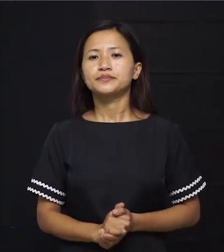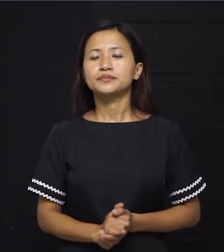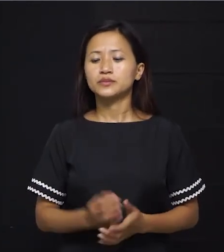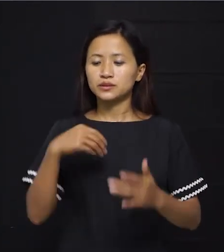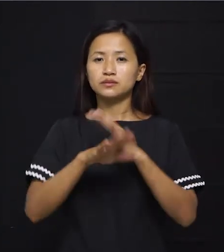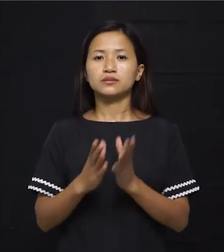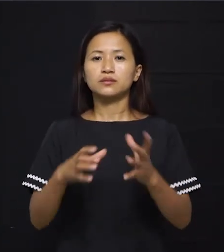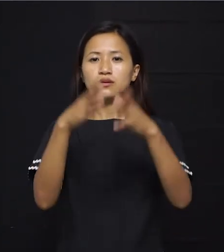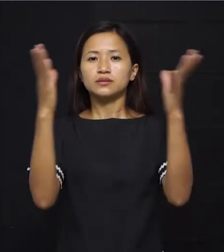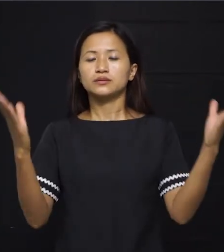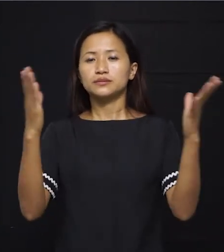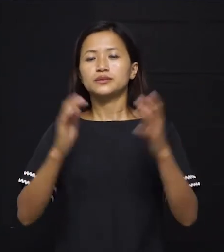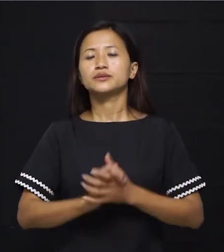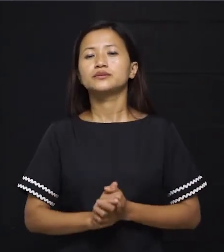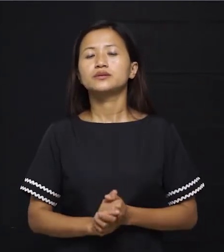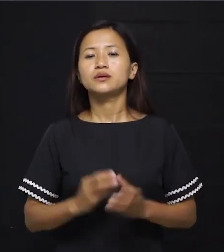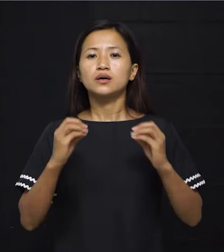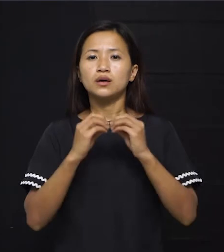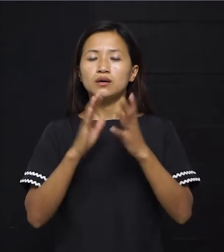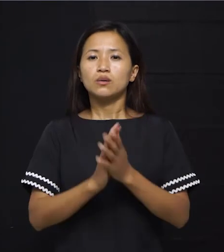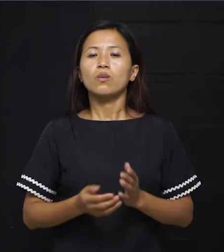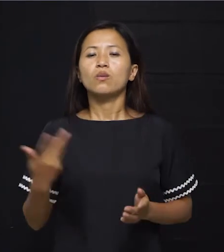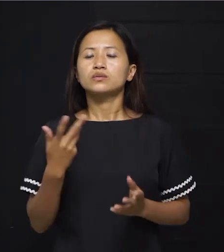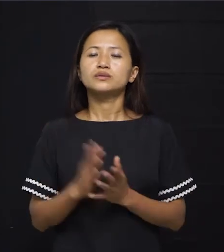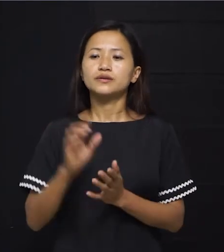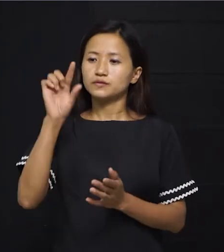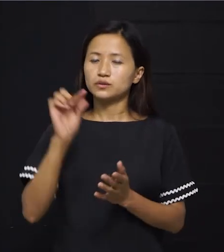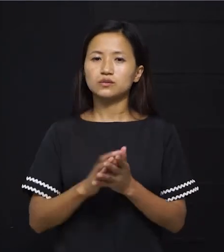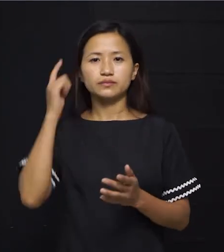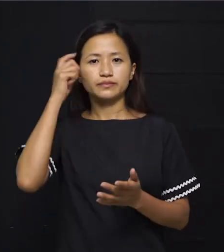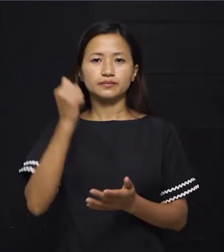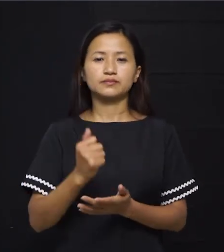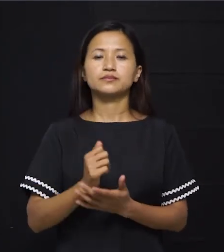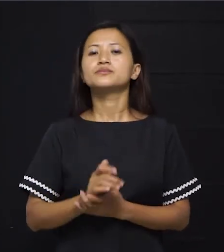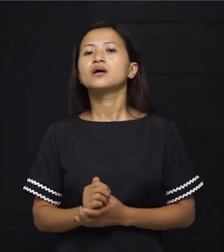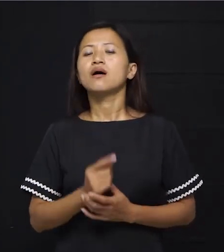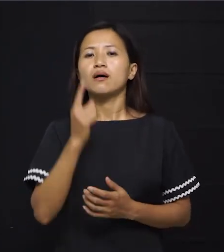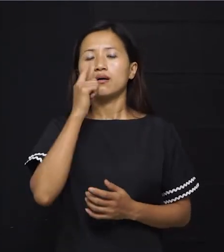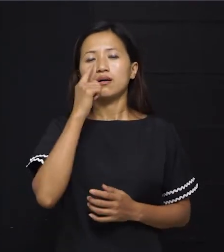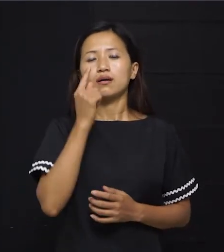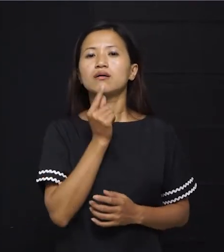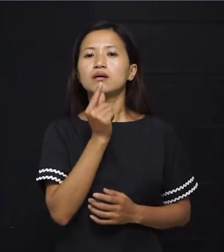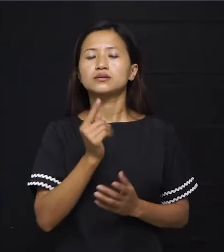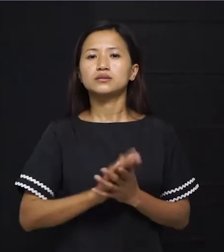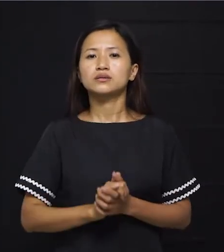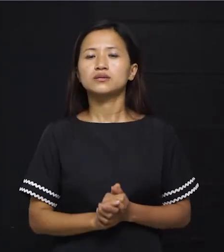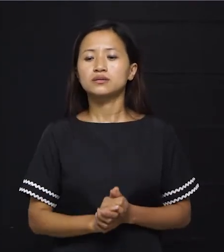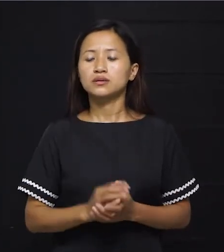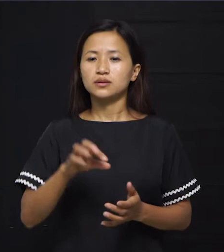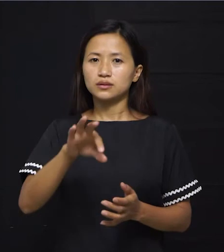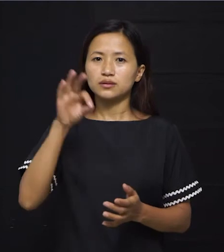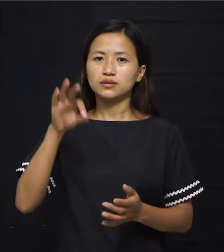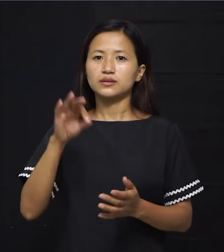panchayat under the banyan tree, what we have to do is remember the aunt, the old lady,